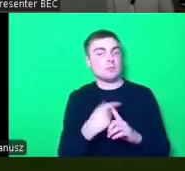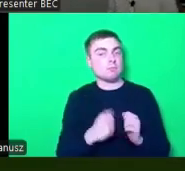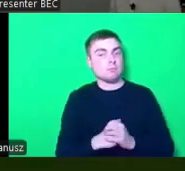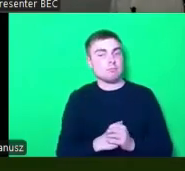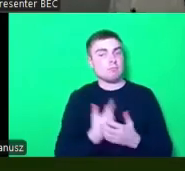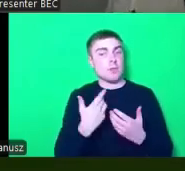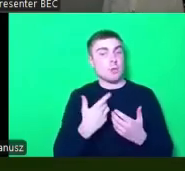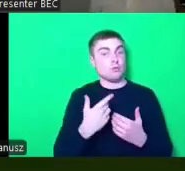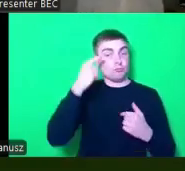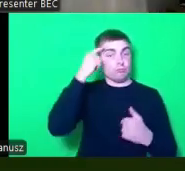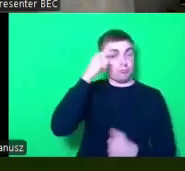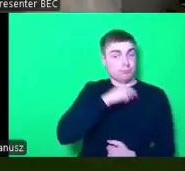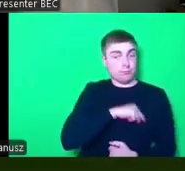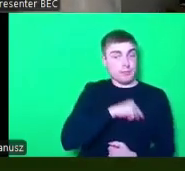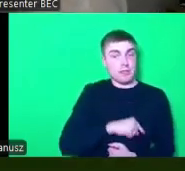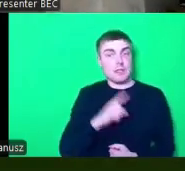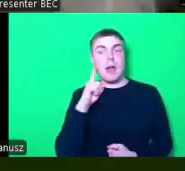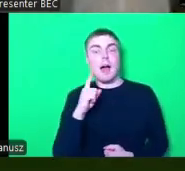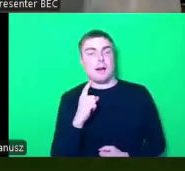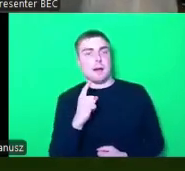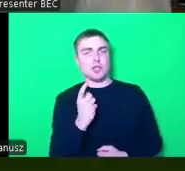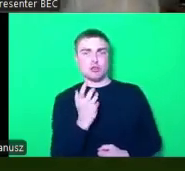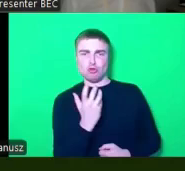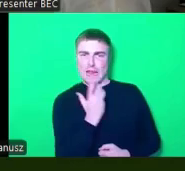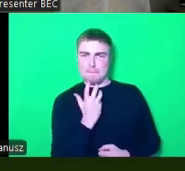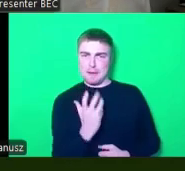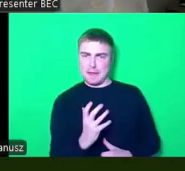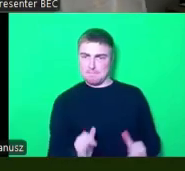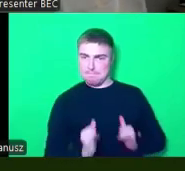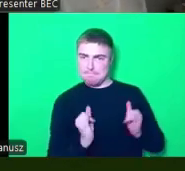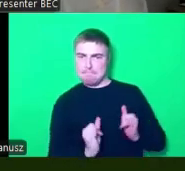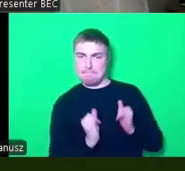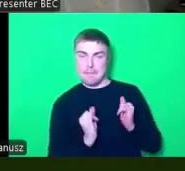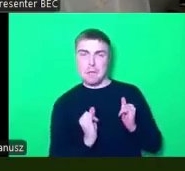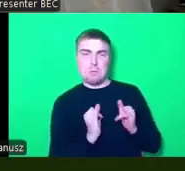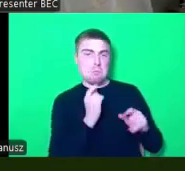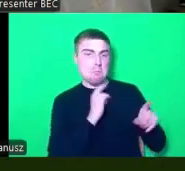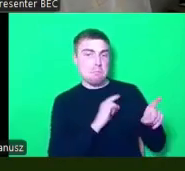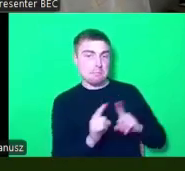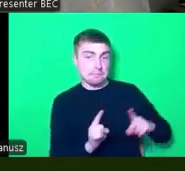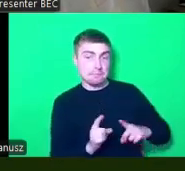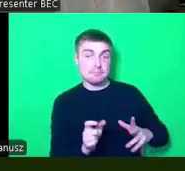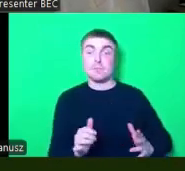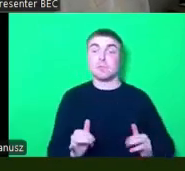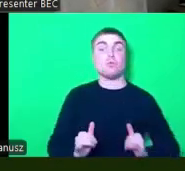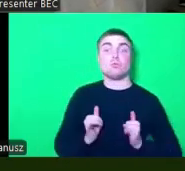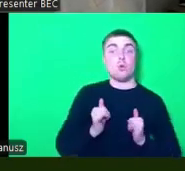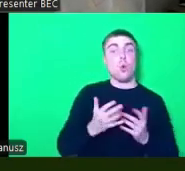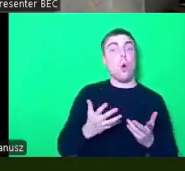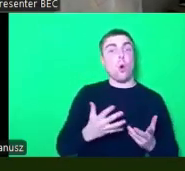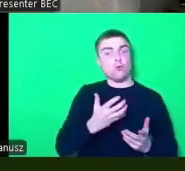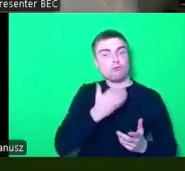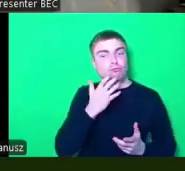thermal comfort. So the thermal sensation, many people felt too hot in the city